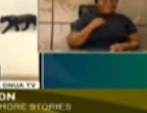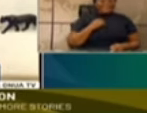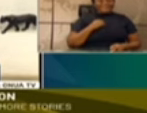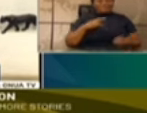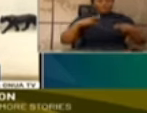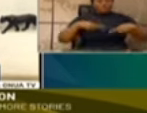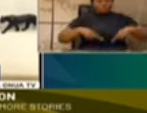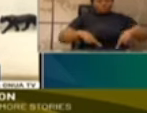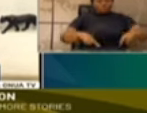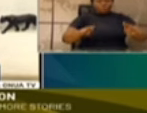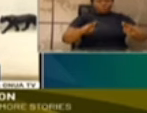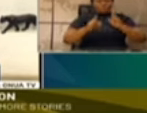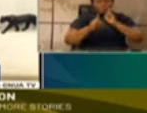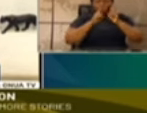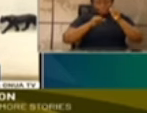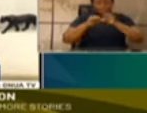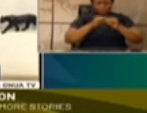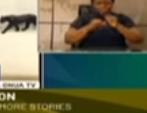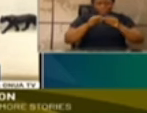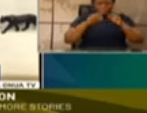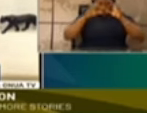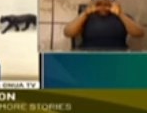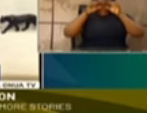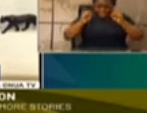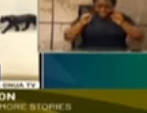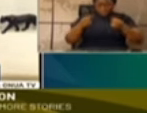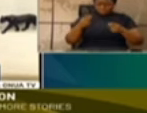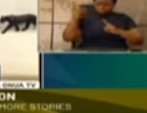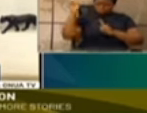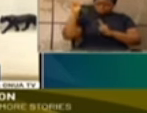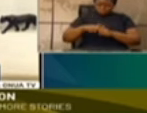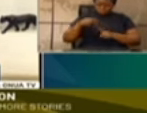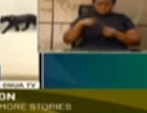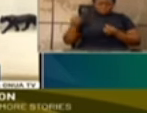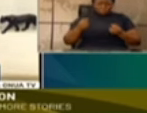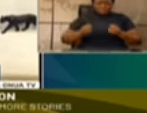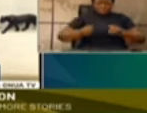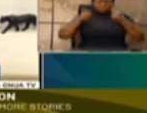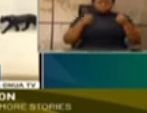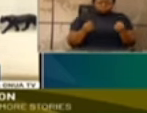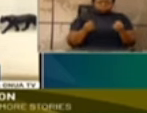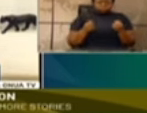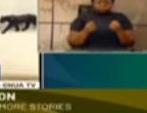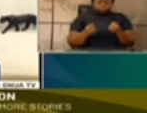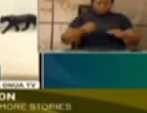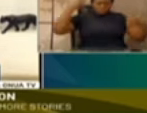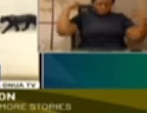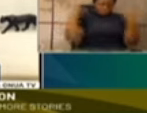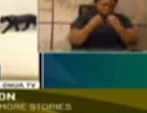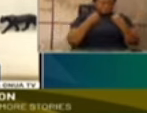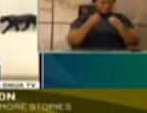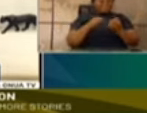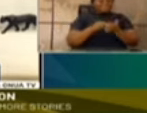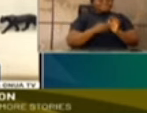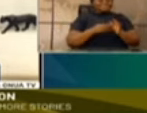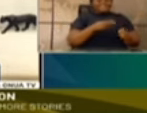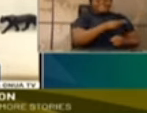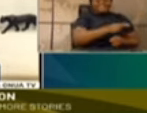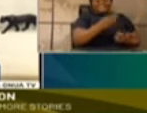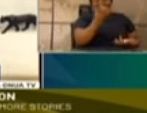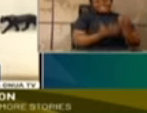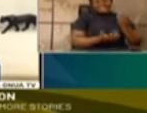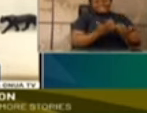ebana memua enu nesese di kan eti je obenye ka akwanhia onam kwen so ene ye brunsam je